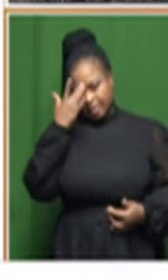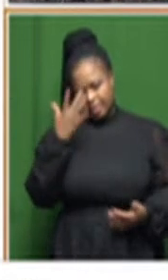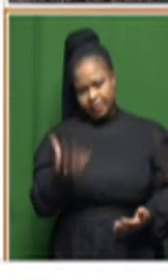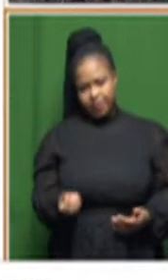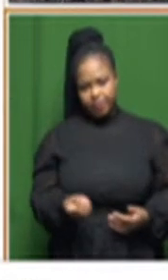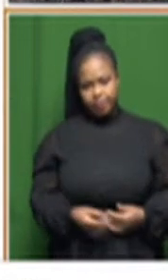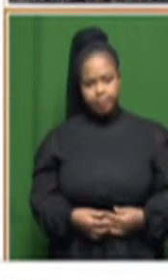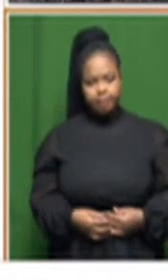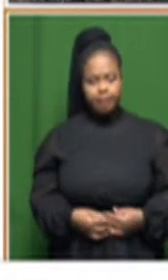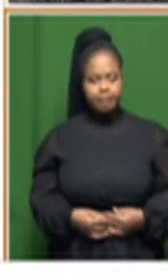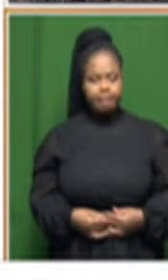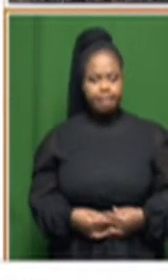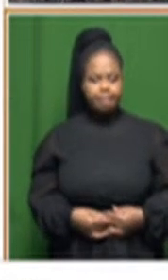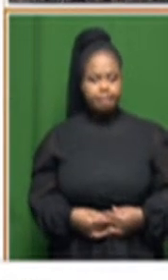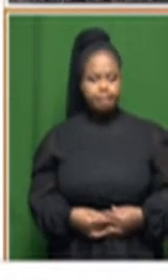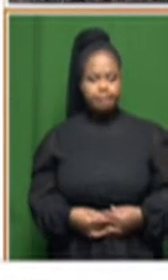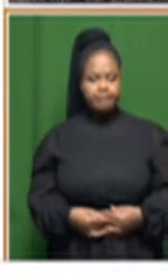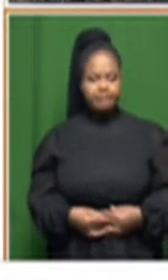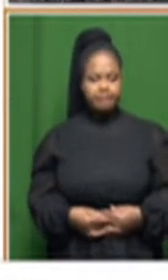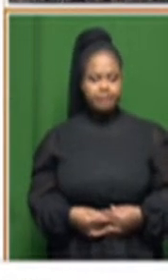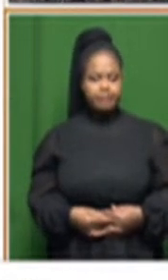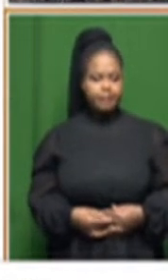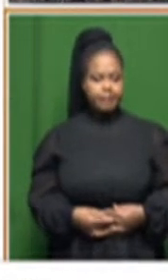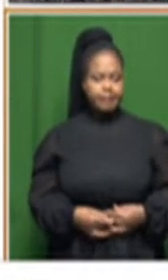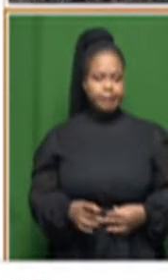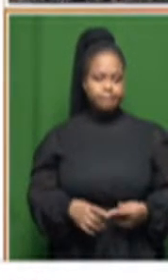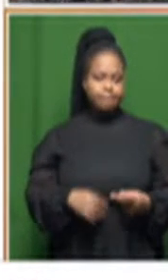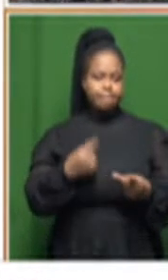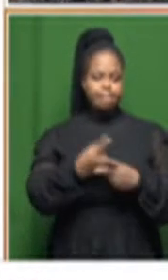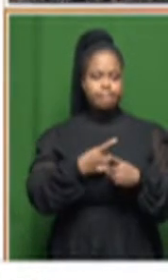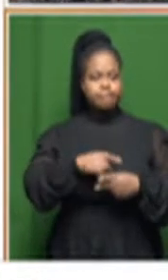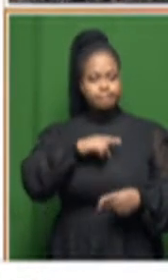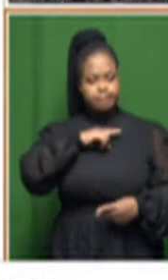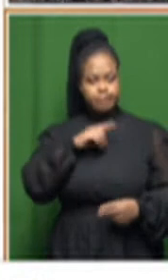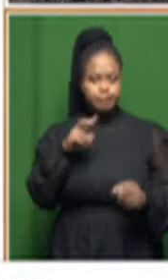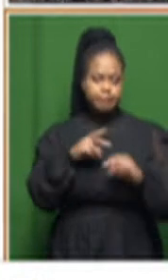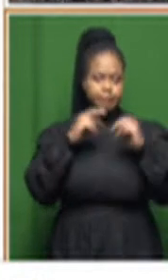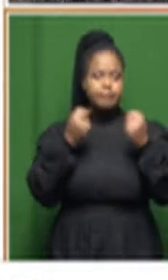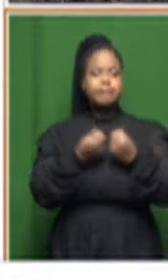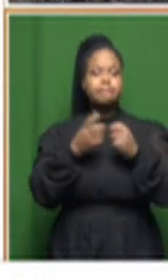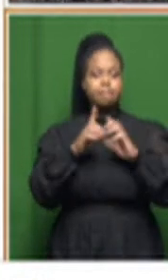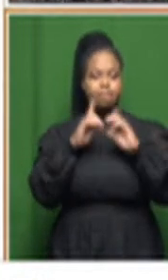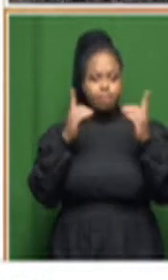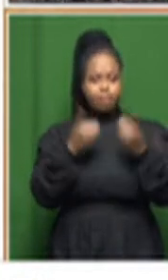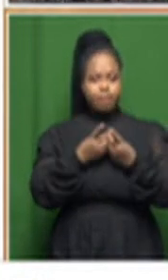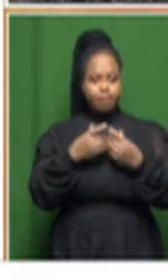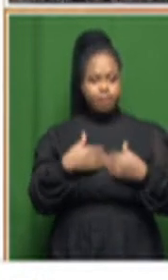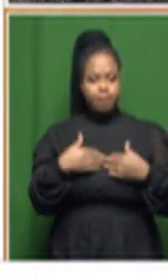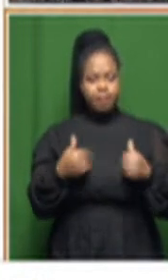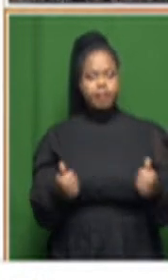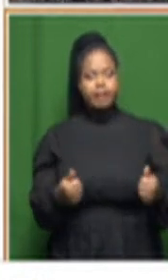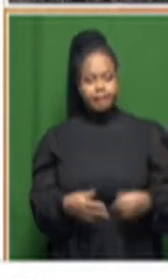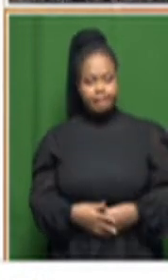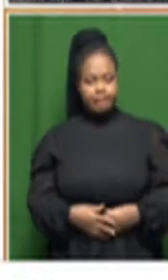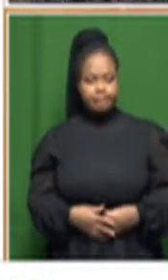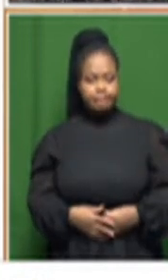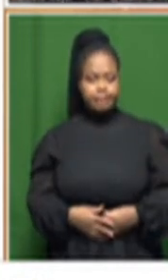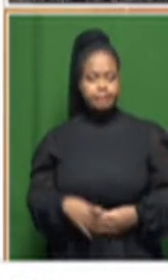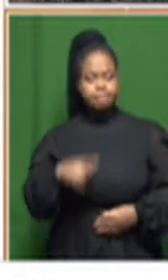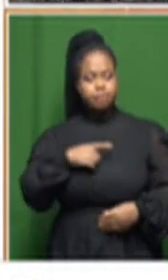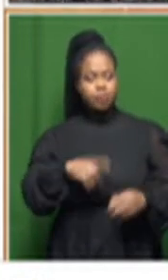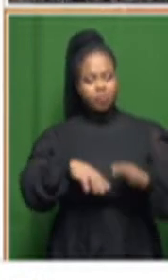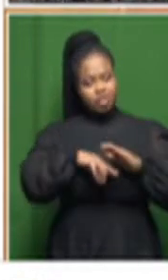So the case investigations, they are done by the National Department of Health. They have teams within the districts